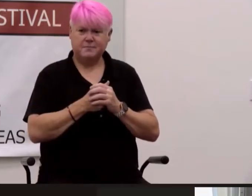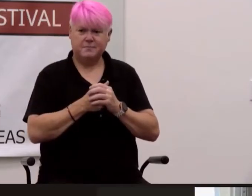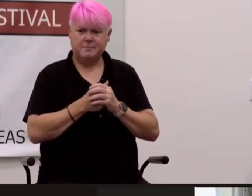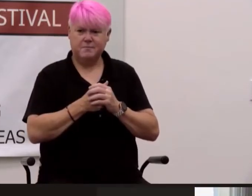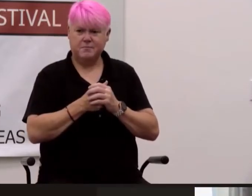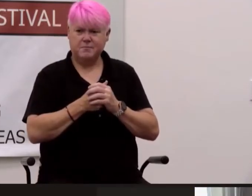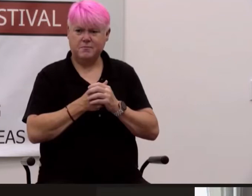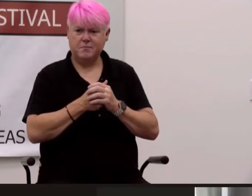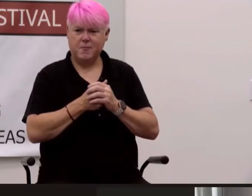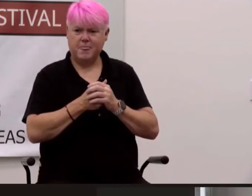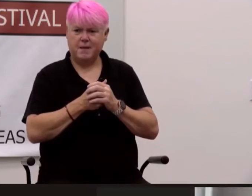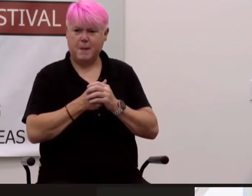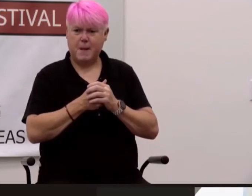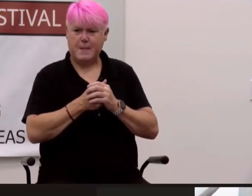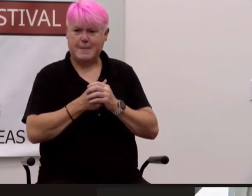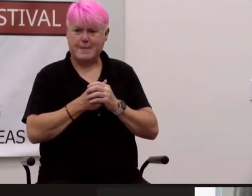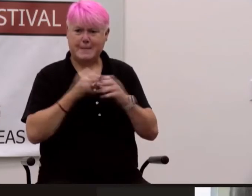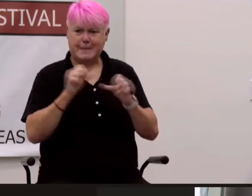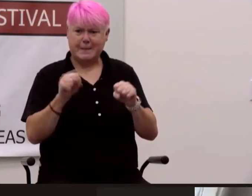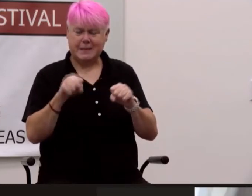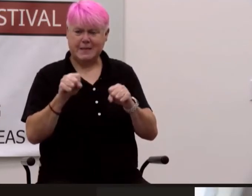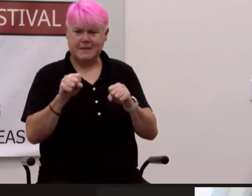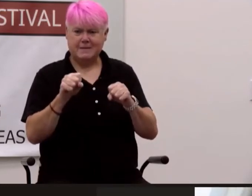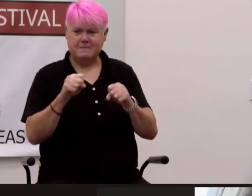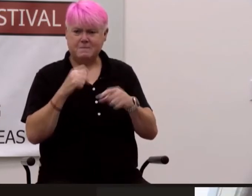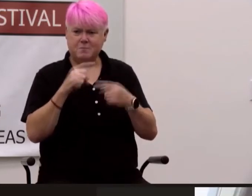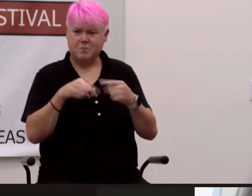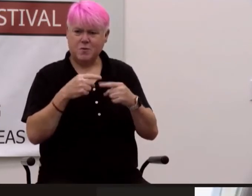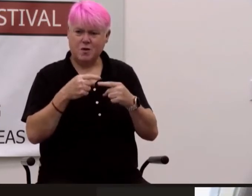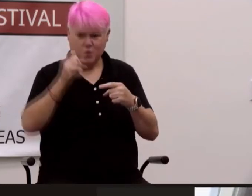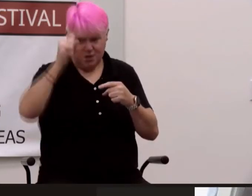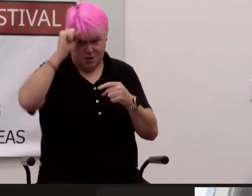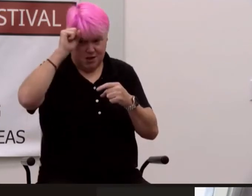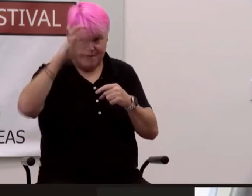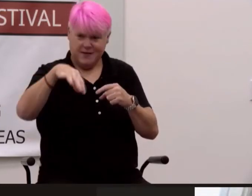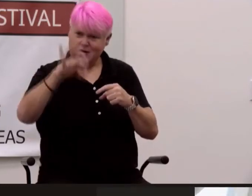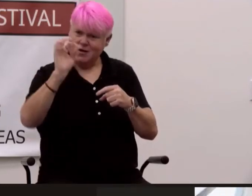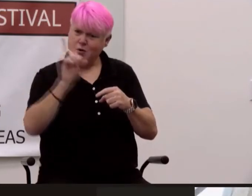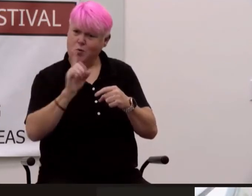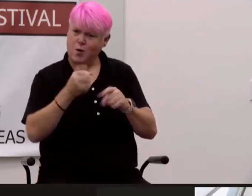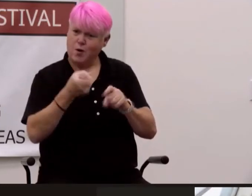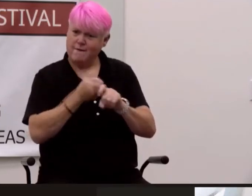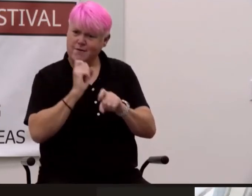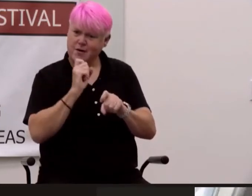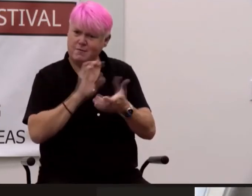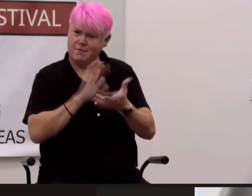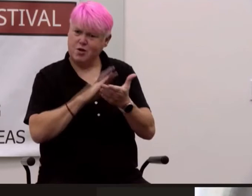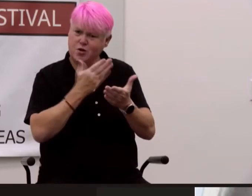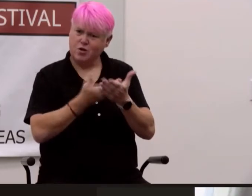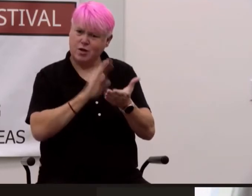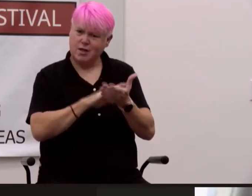And once Shane found out where he was from, your cooking changed quite a bit.